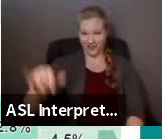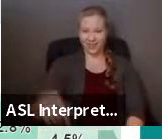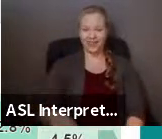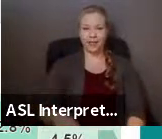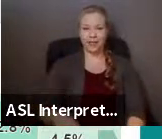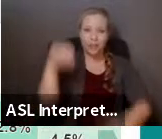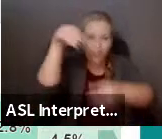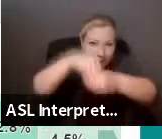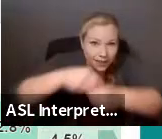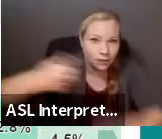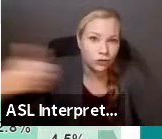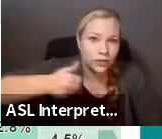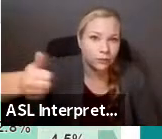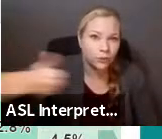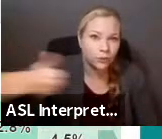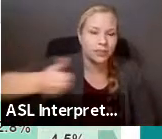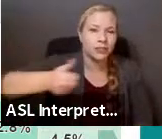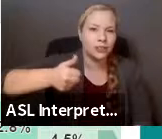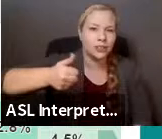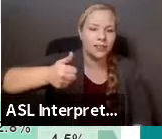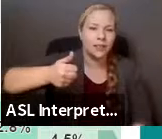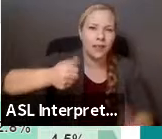just providing